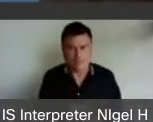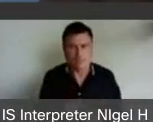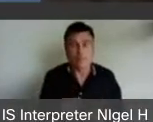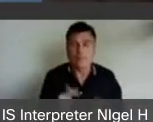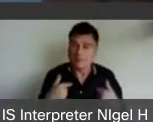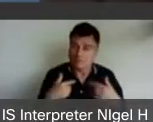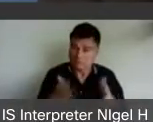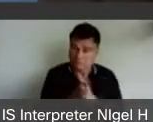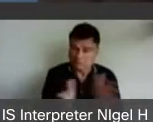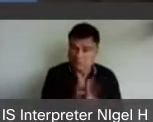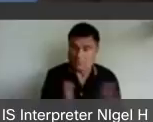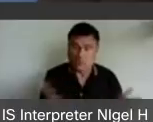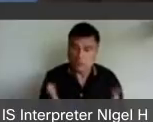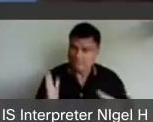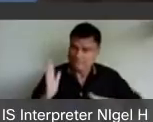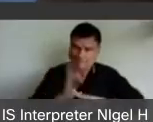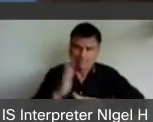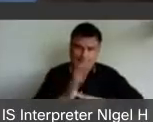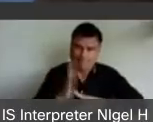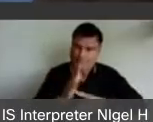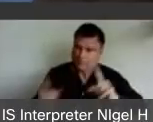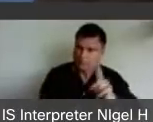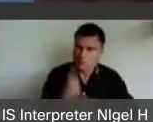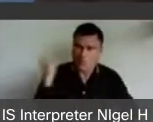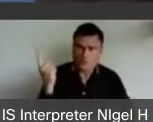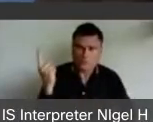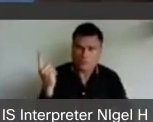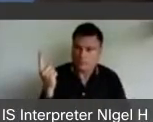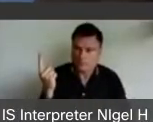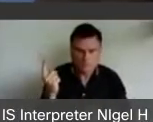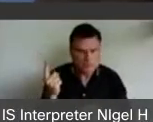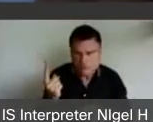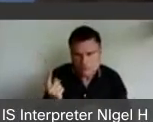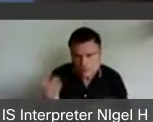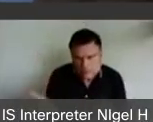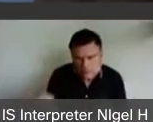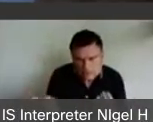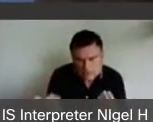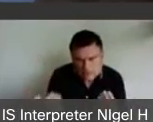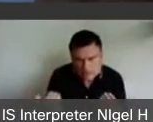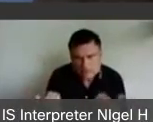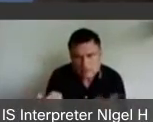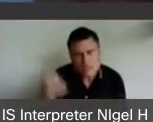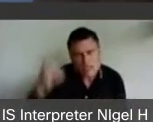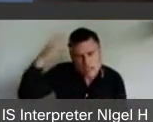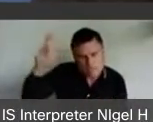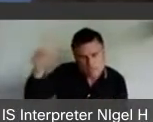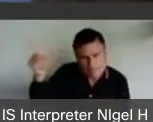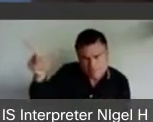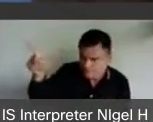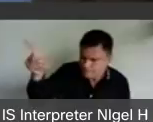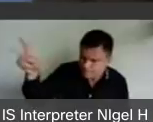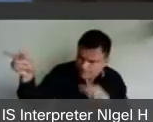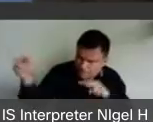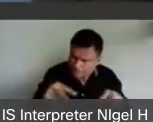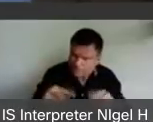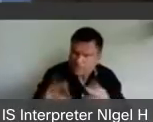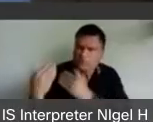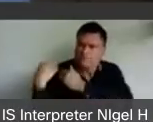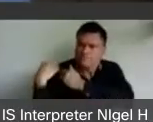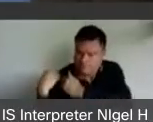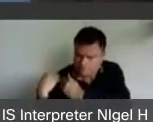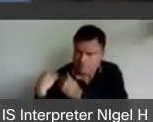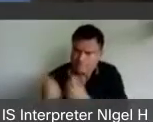everything we can to make sure governments assume their responsibilities, but we are very hopeful of the contribution of young people in making sure that